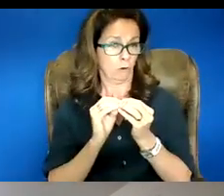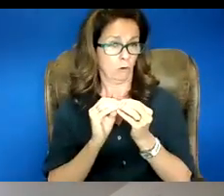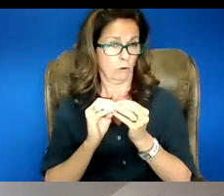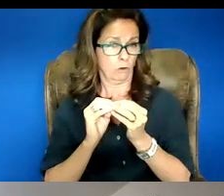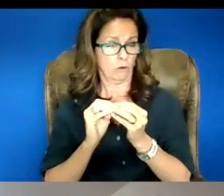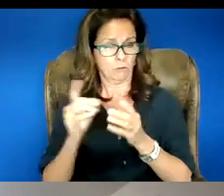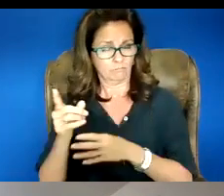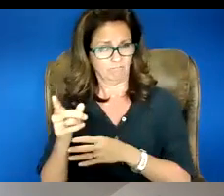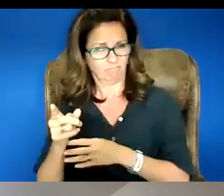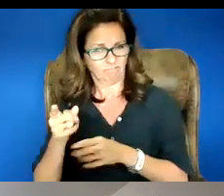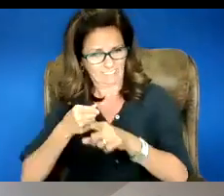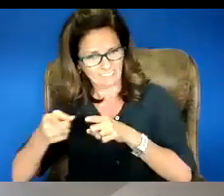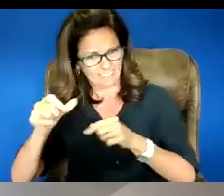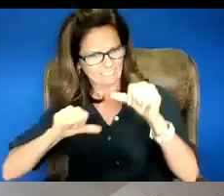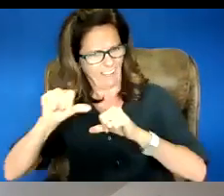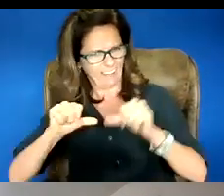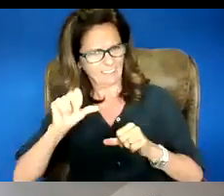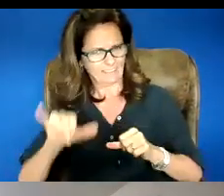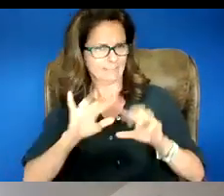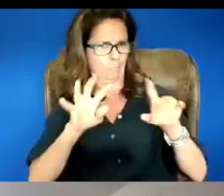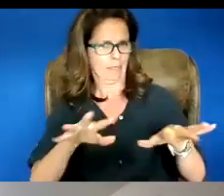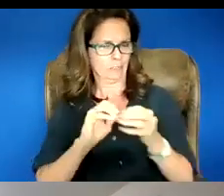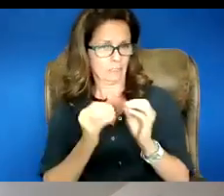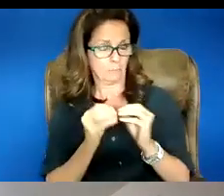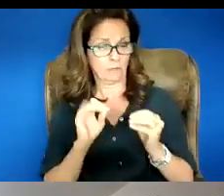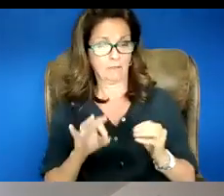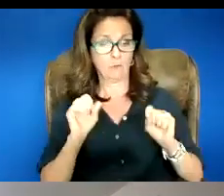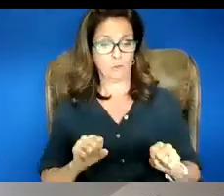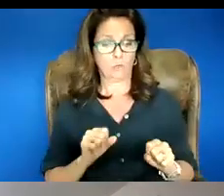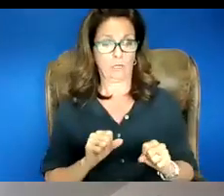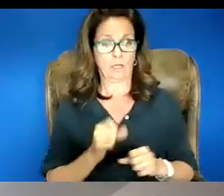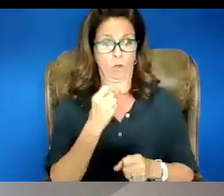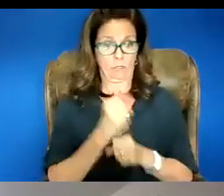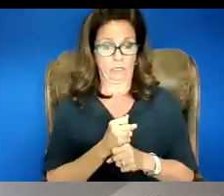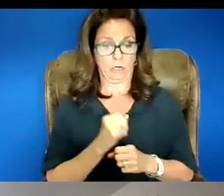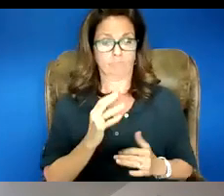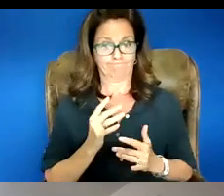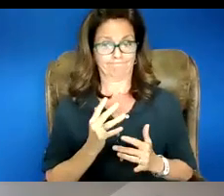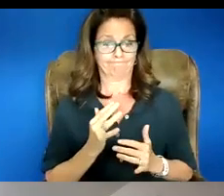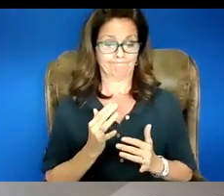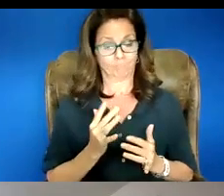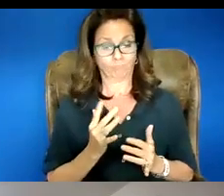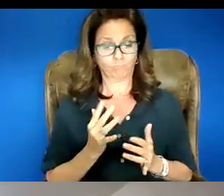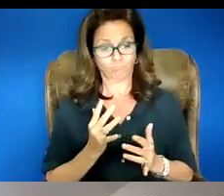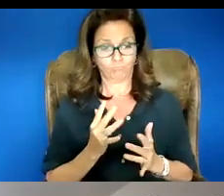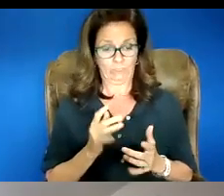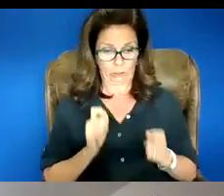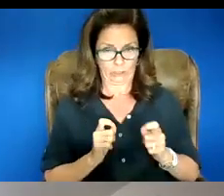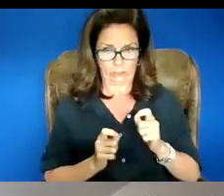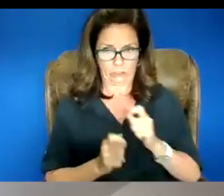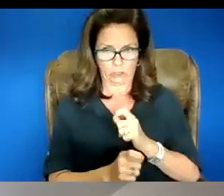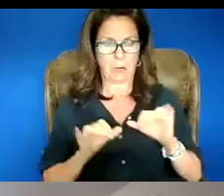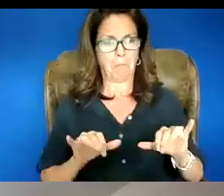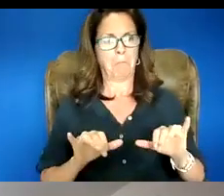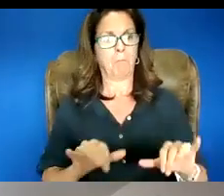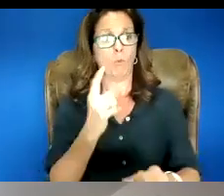a year of sustaining changes, then it's likely that you're going to continue